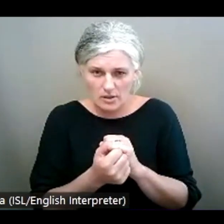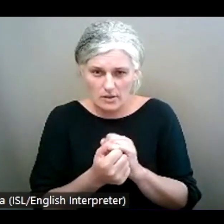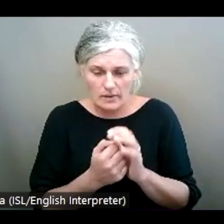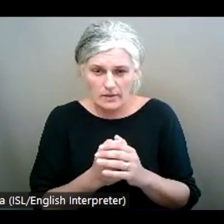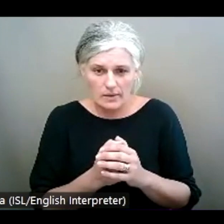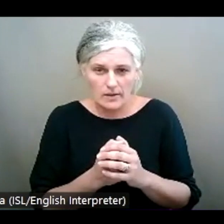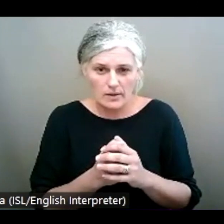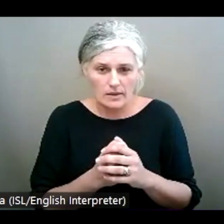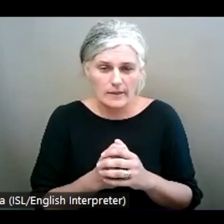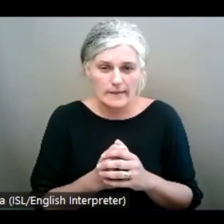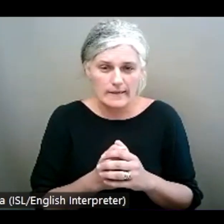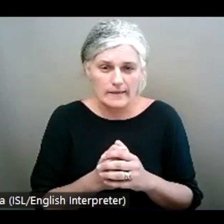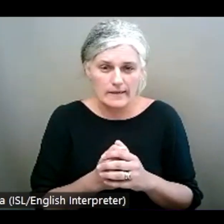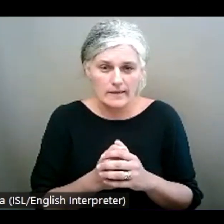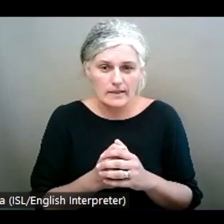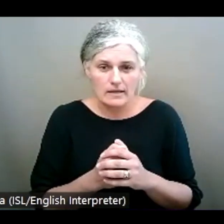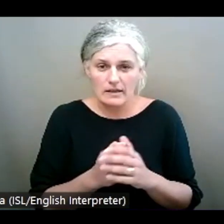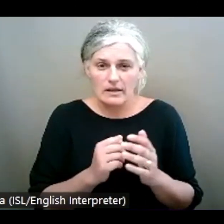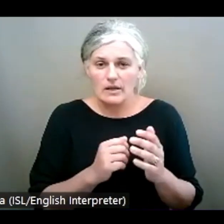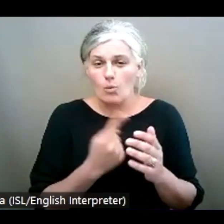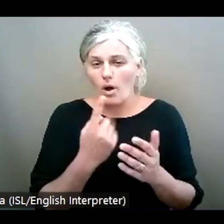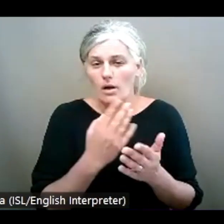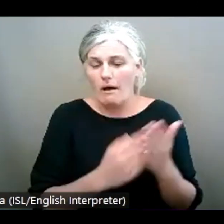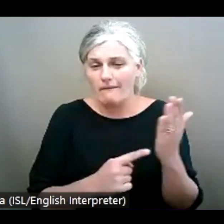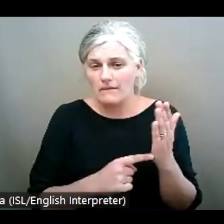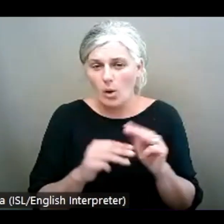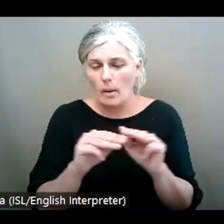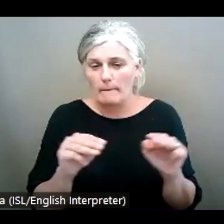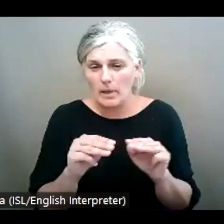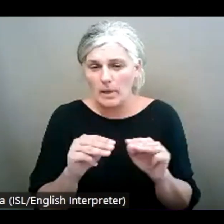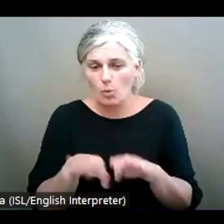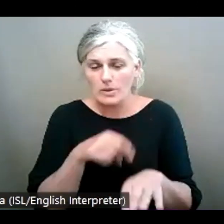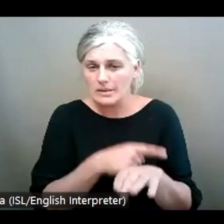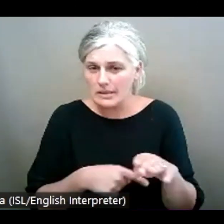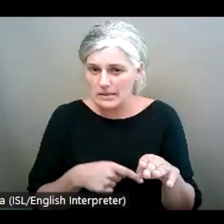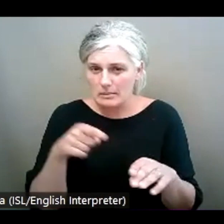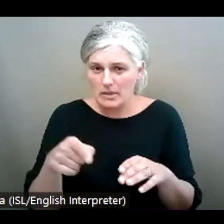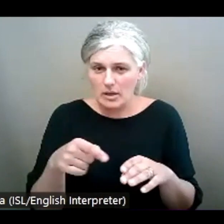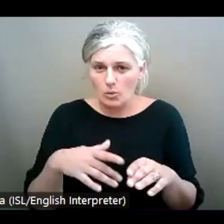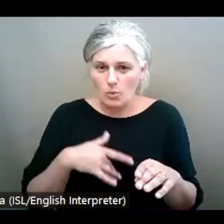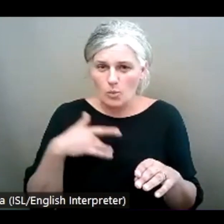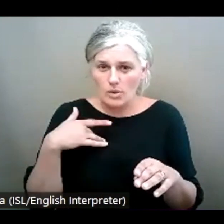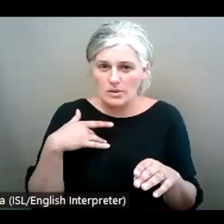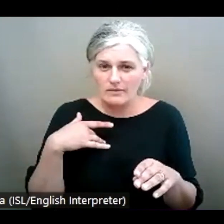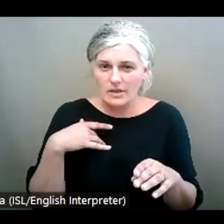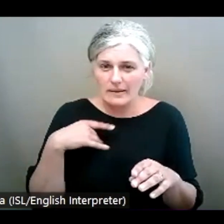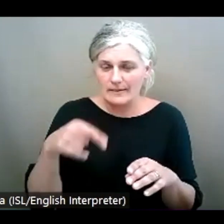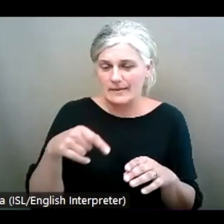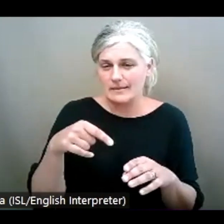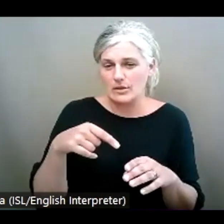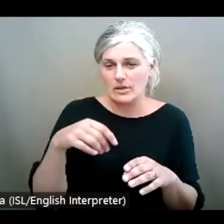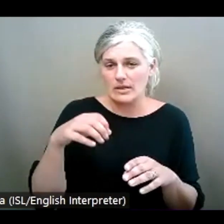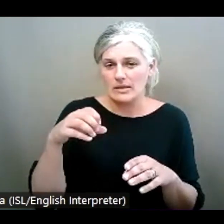over 1,500 disabled adults. What do you think is the effective application of the